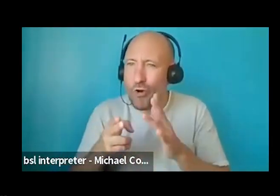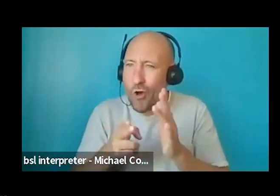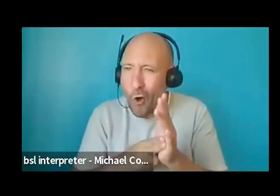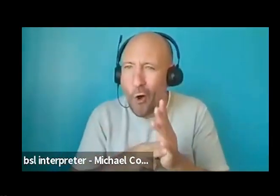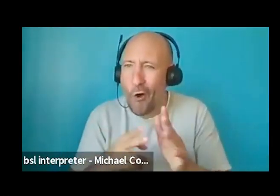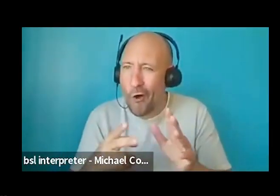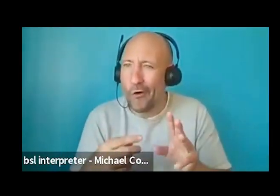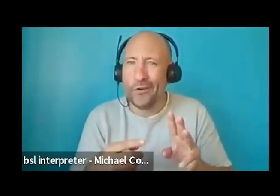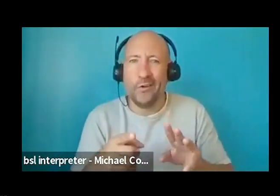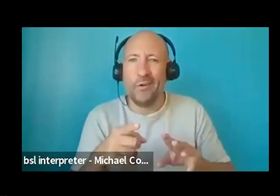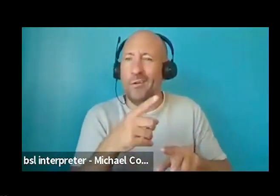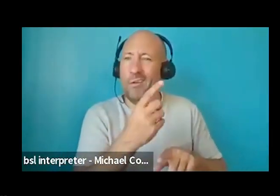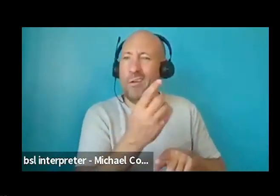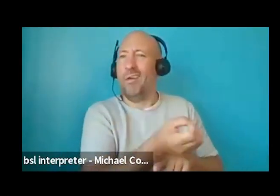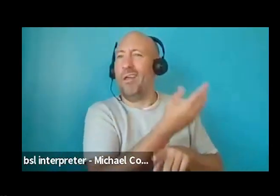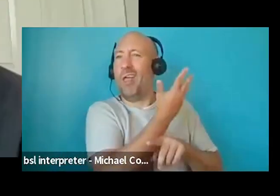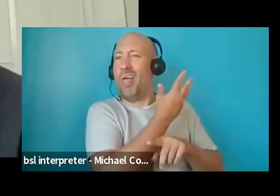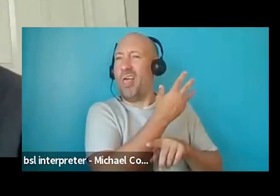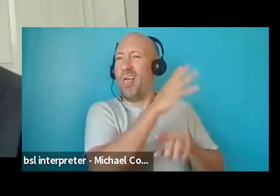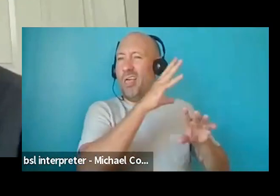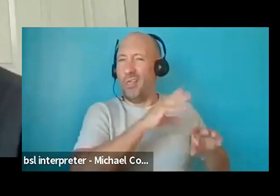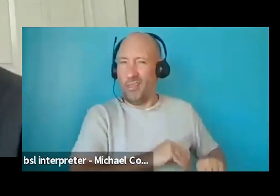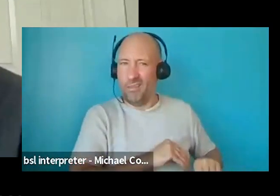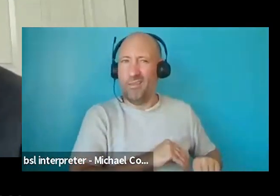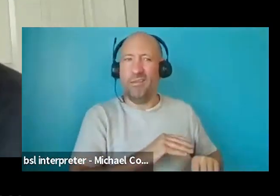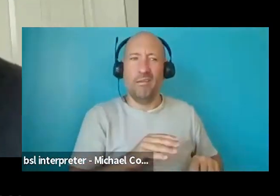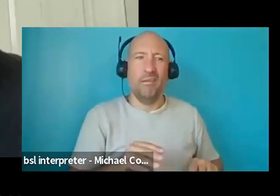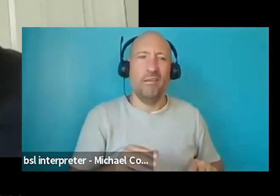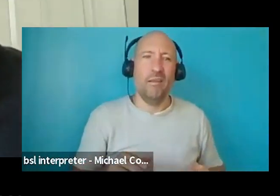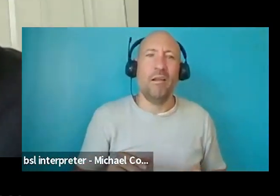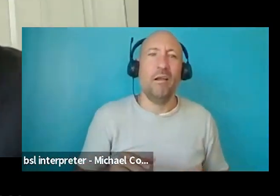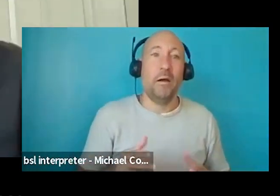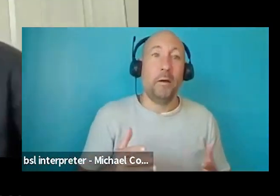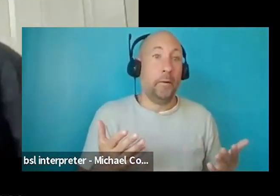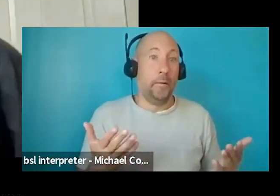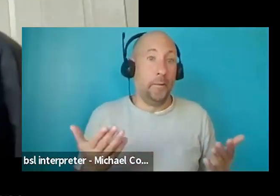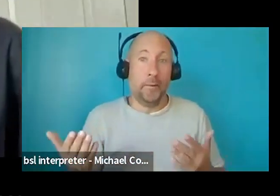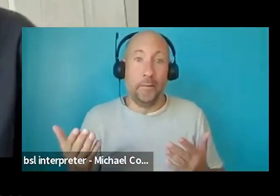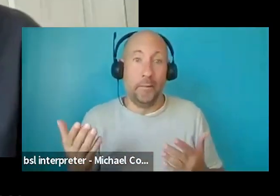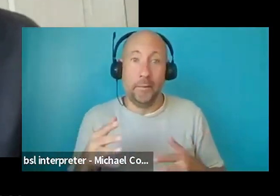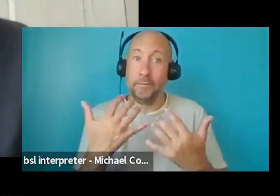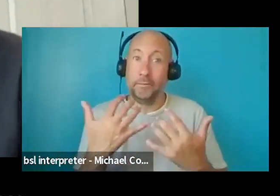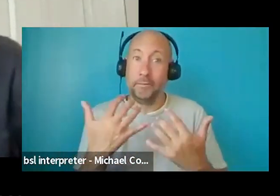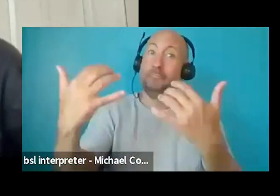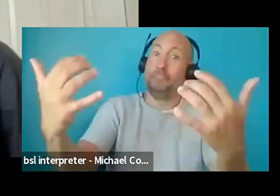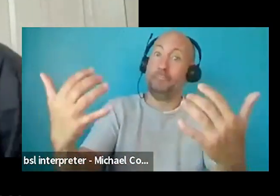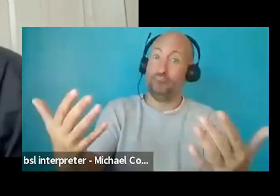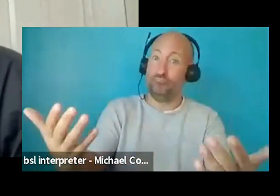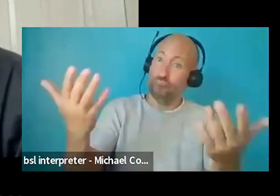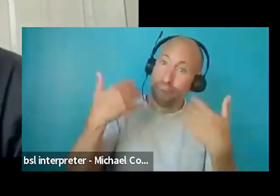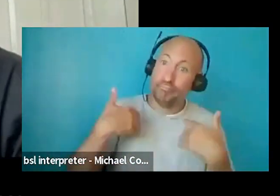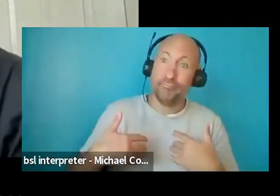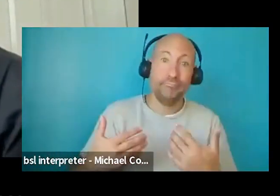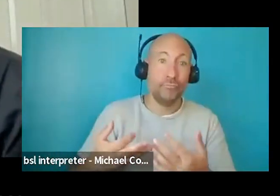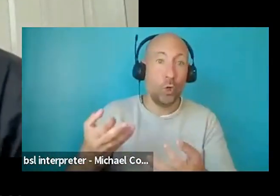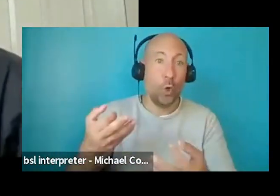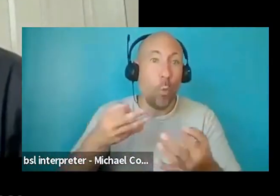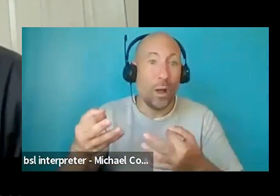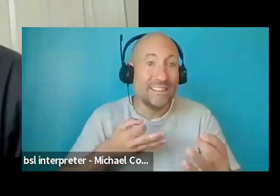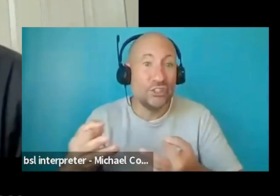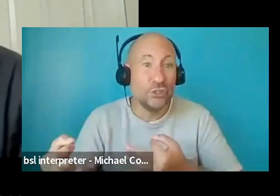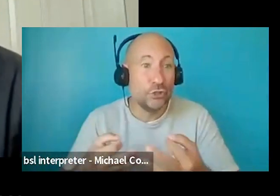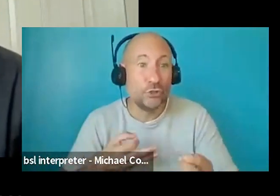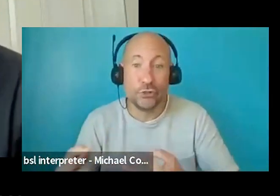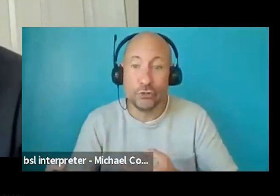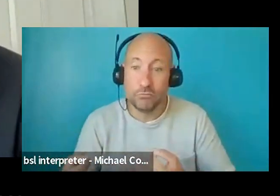stop sharing the screen. And I'd like to invite the listeners to post some questions as well,